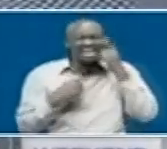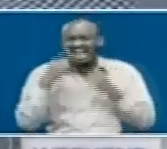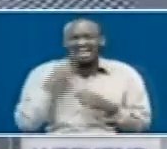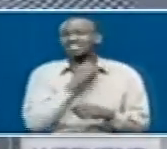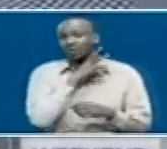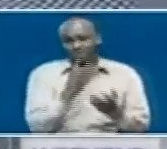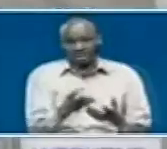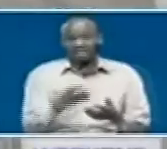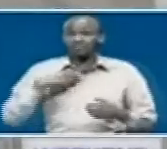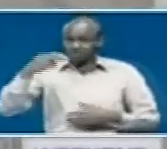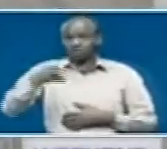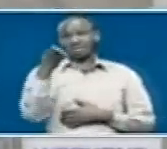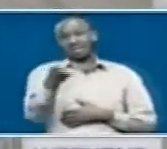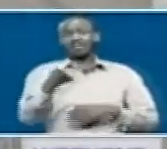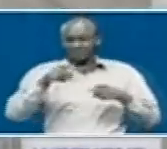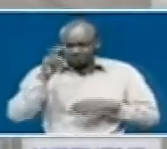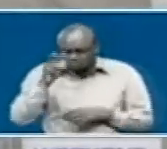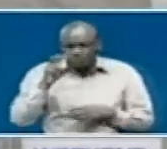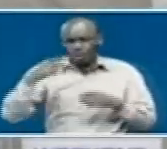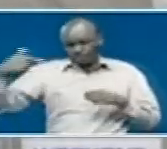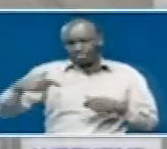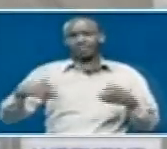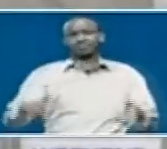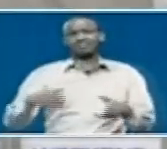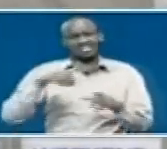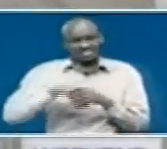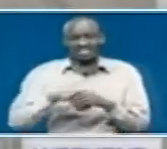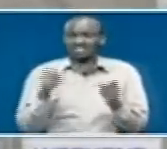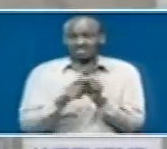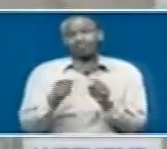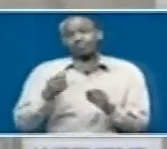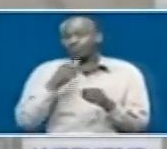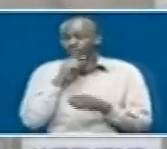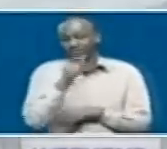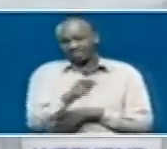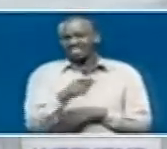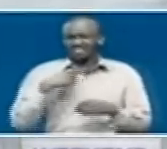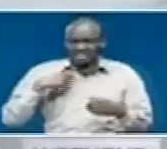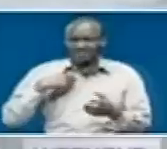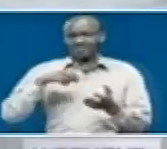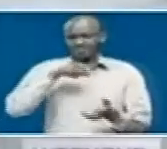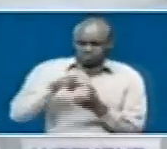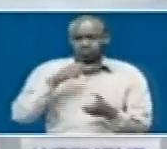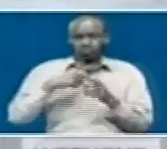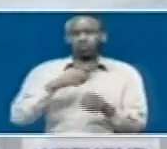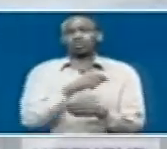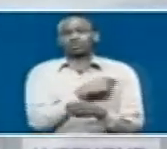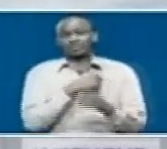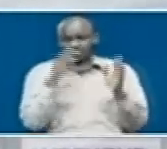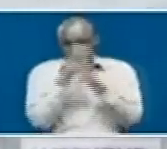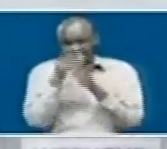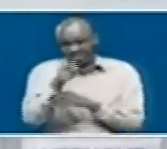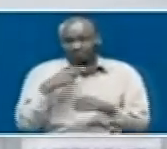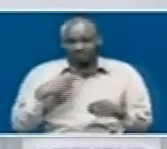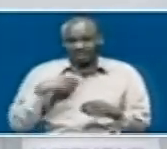They had been shot, and he noticed the bullet had nearly severed young Ali's leg. He says he limped onto his brother's house for cover, only to